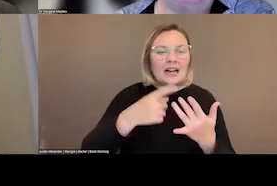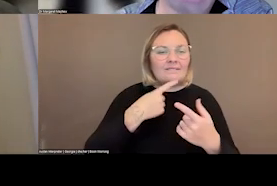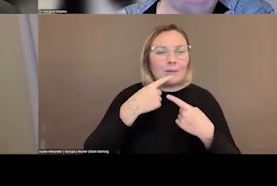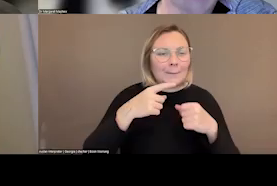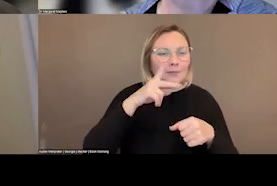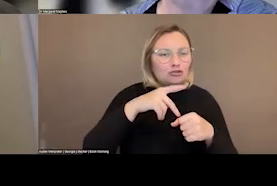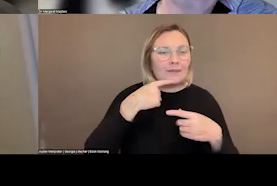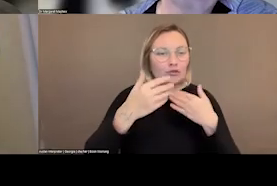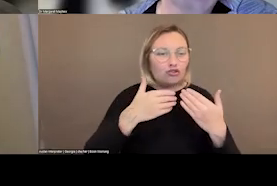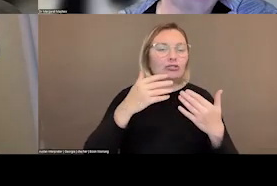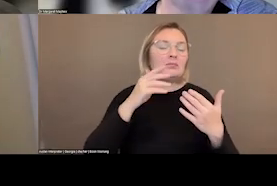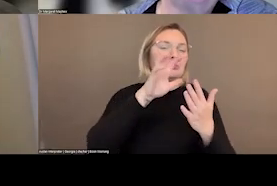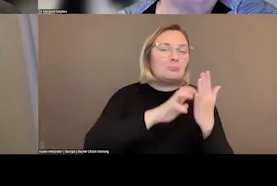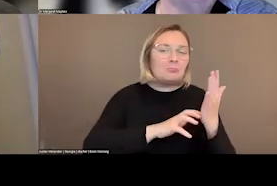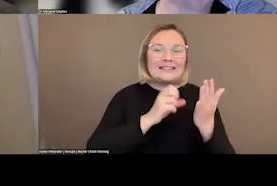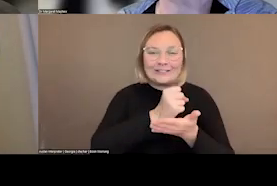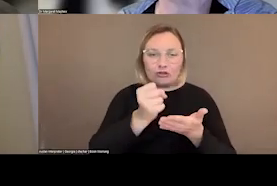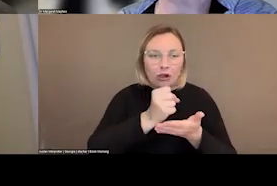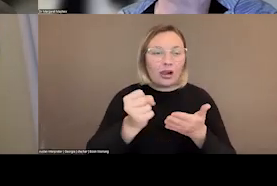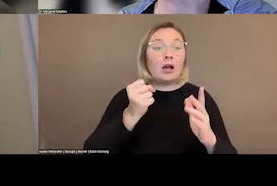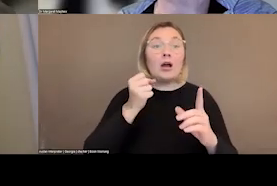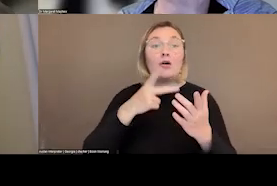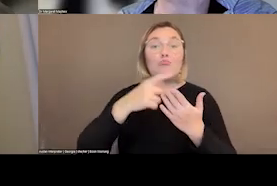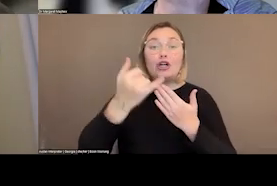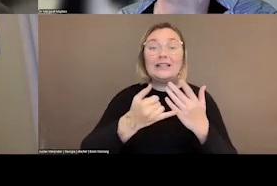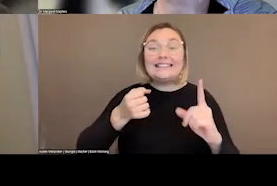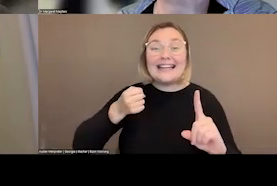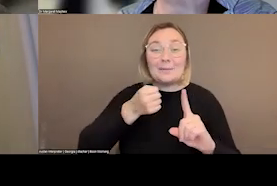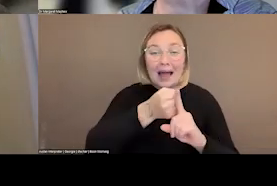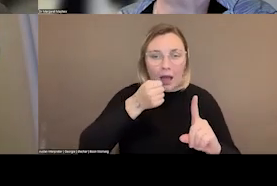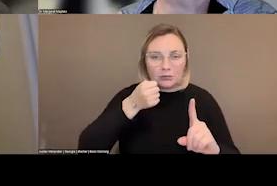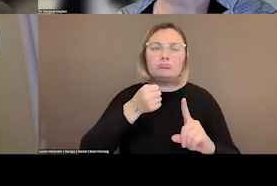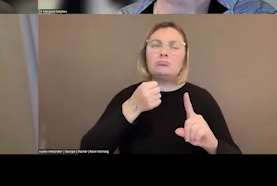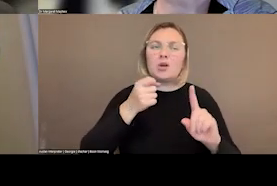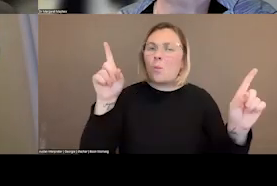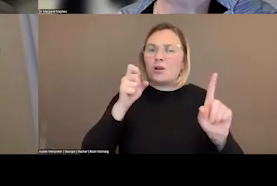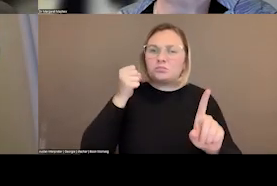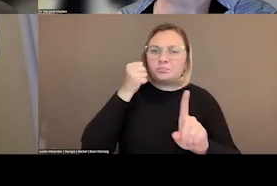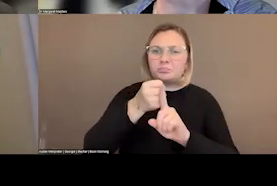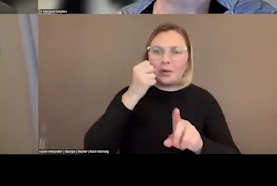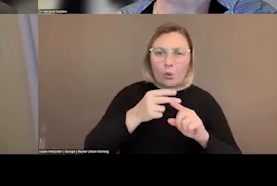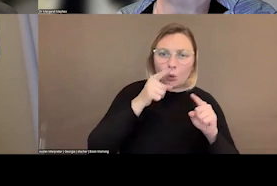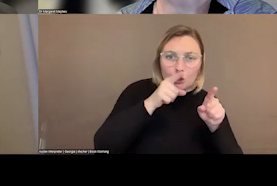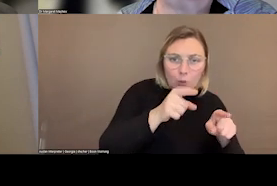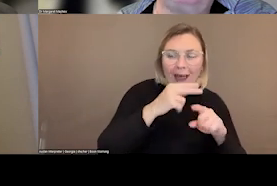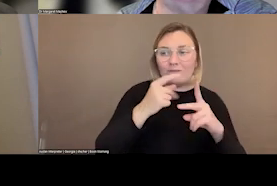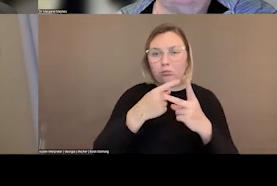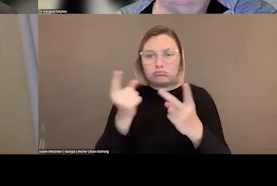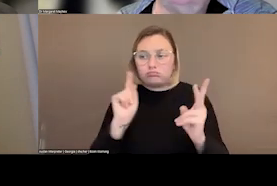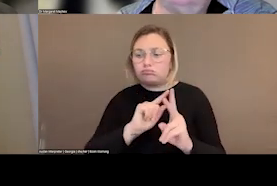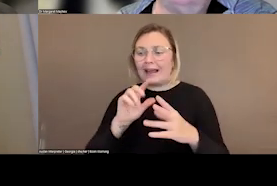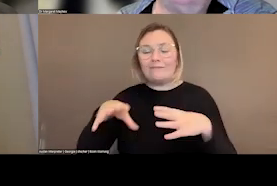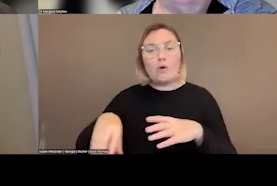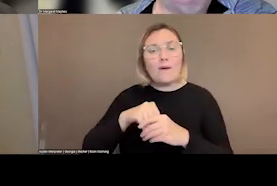again. Mm. Project impact. So this one tells us the impact the project will have for you and for those involved in your